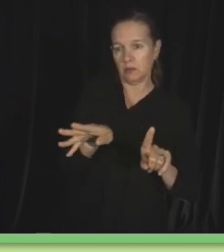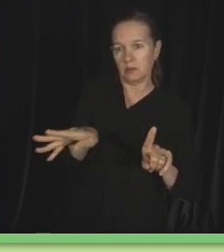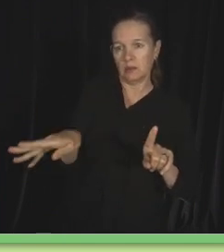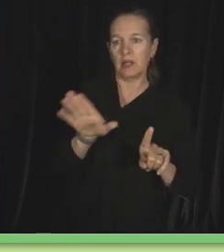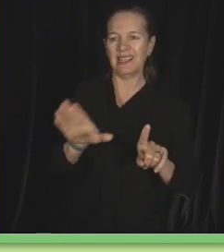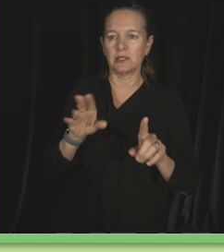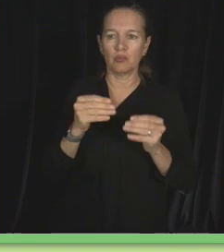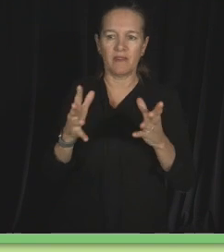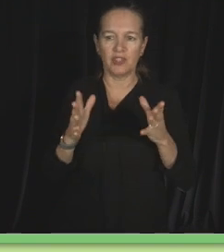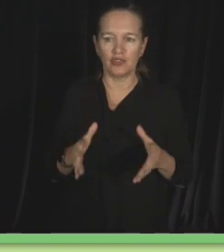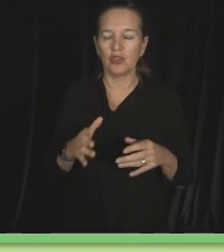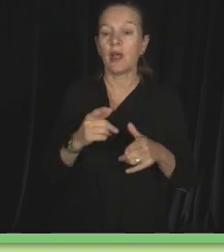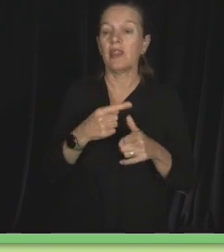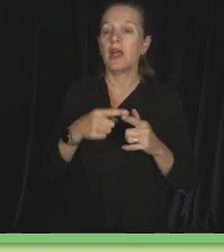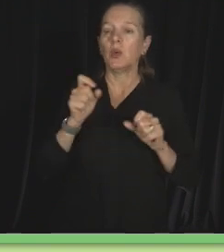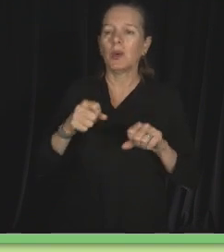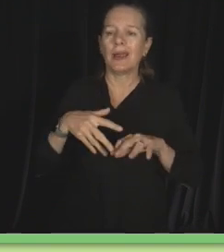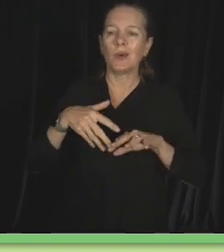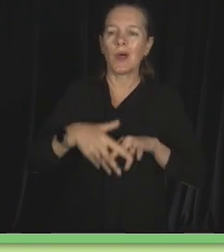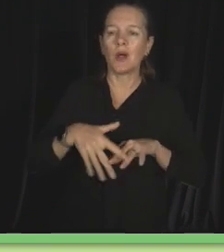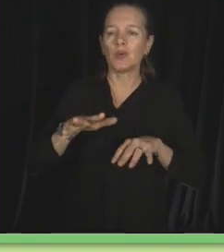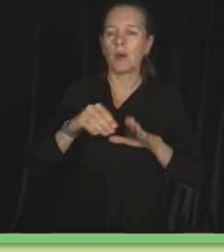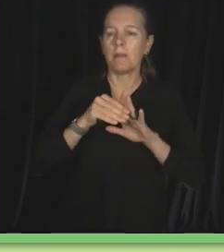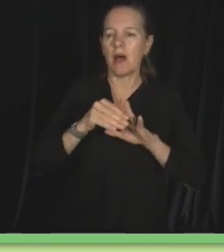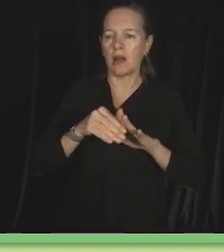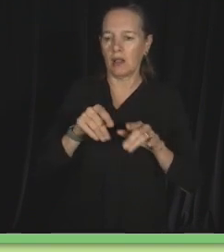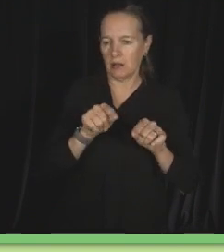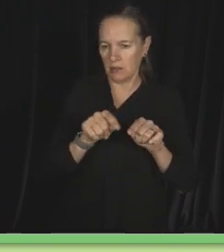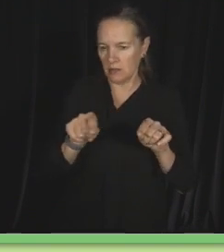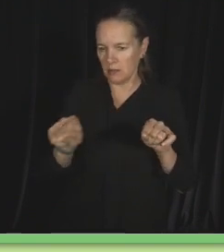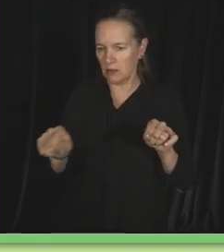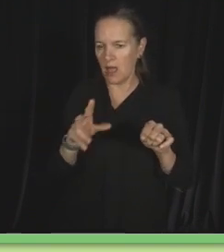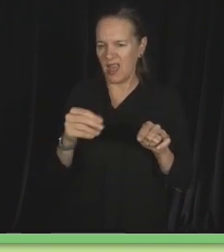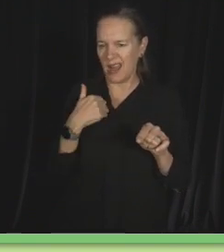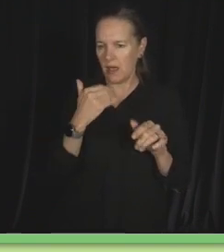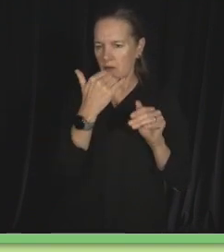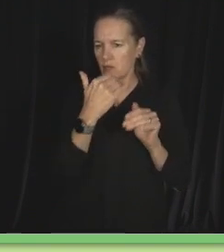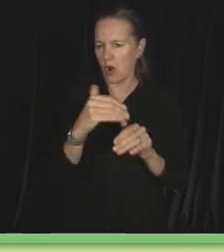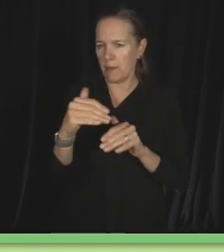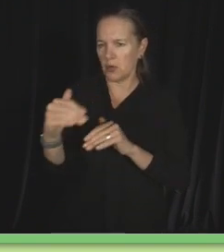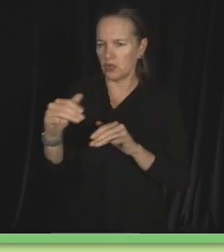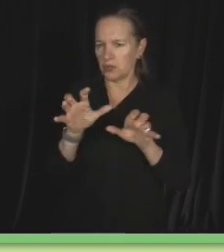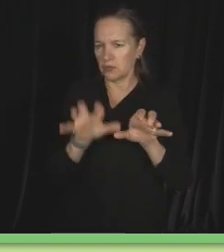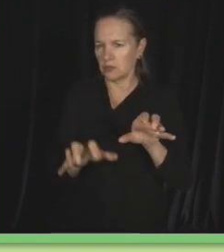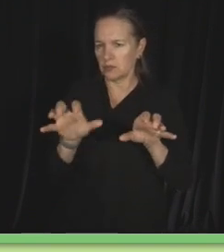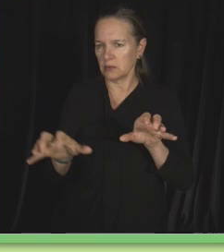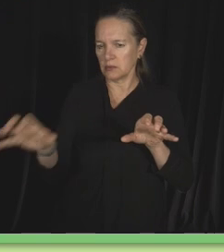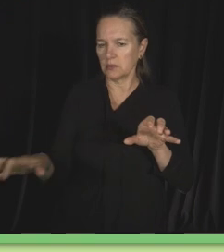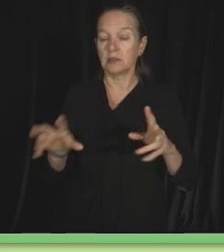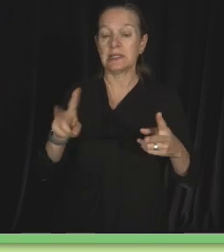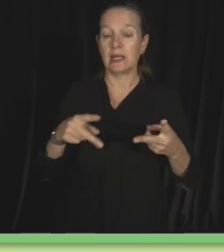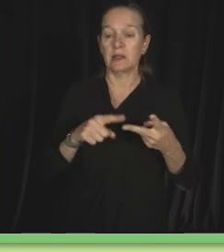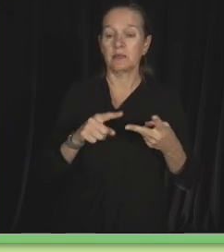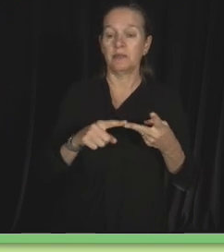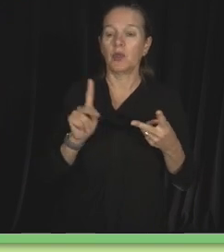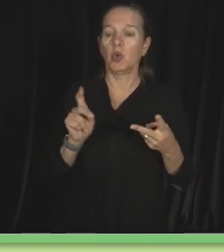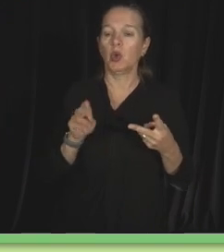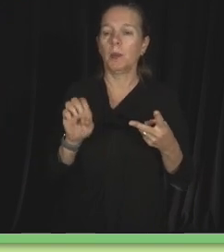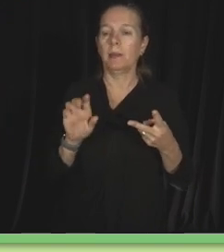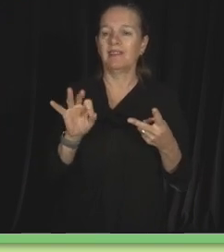also ground your model using fine-tuning and rack capabilities and parameters that it provides. The second one is